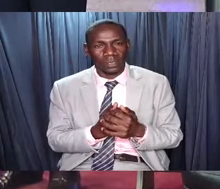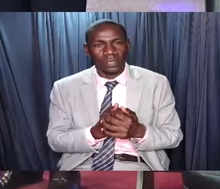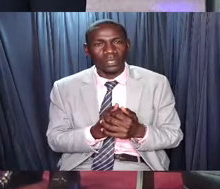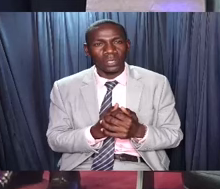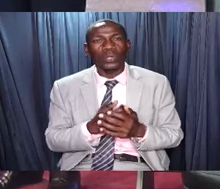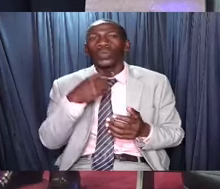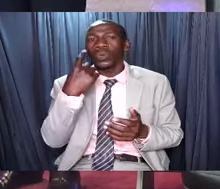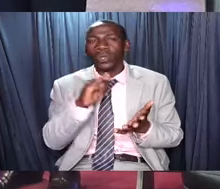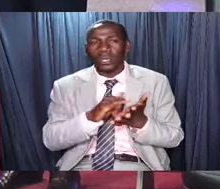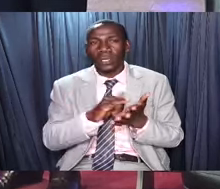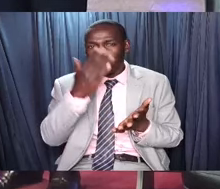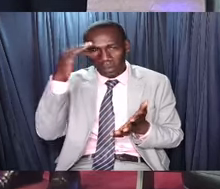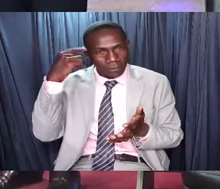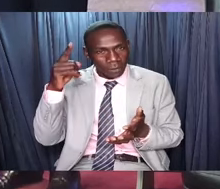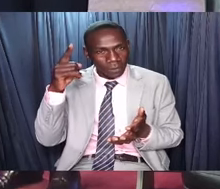Hallelujah. That is why